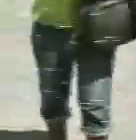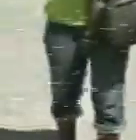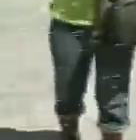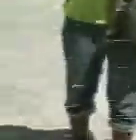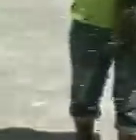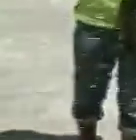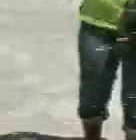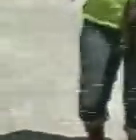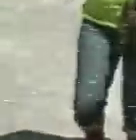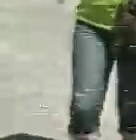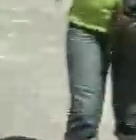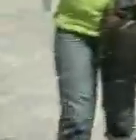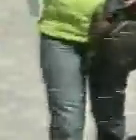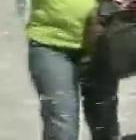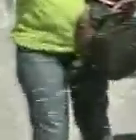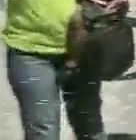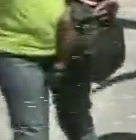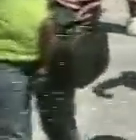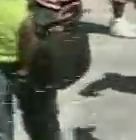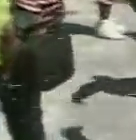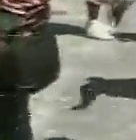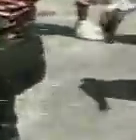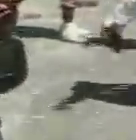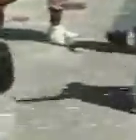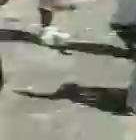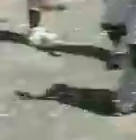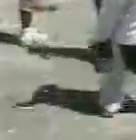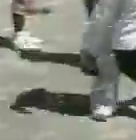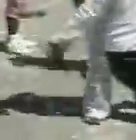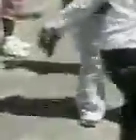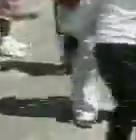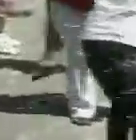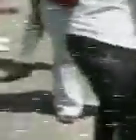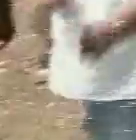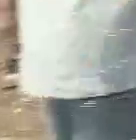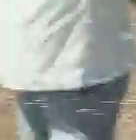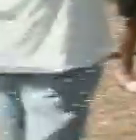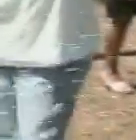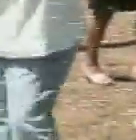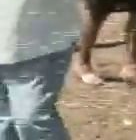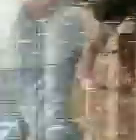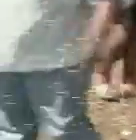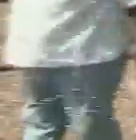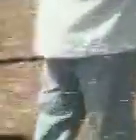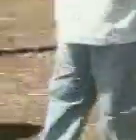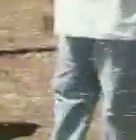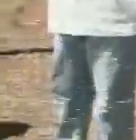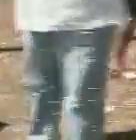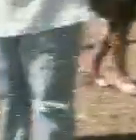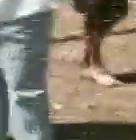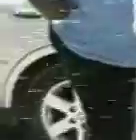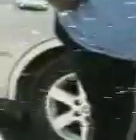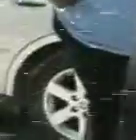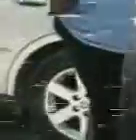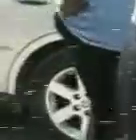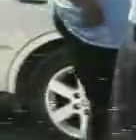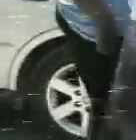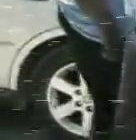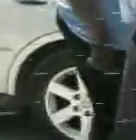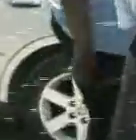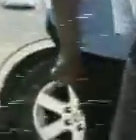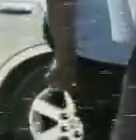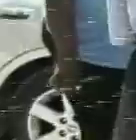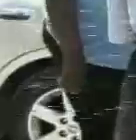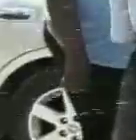Coming up in the Bahamas tonight, it's back to court in North Andros tomorrow. Find out what the list of disputed voters is down to now as a